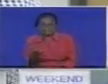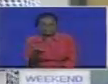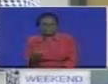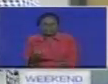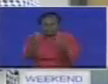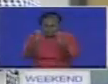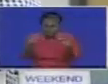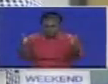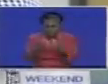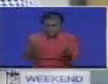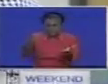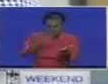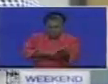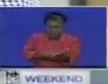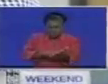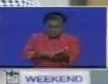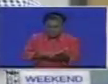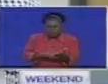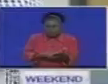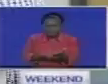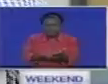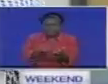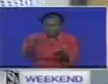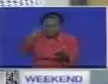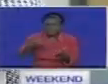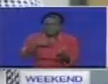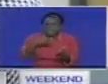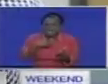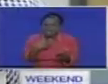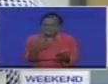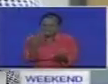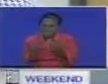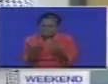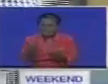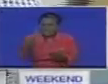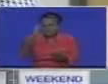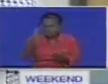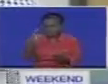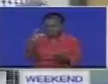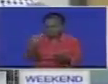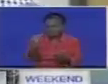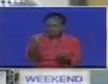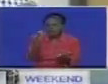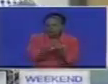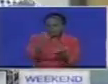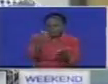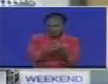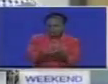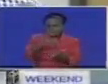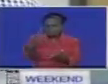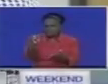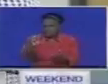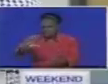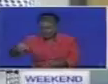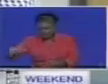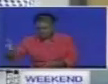be registered, actually, in the last regional parties, it had to have at least 25 offices in at least 25 counties across the country,